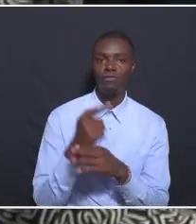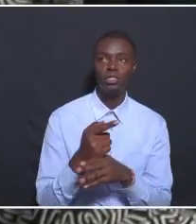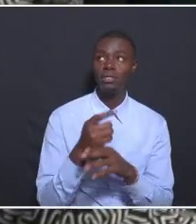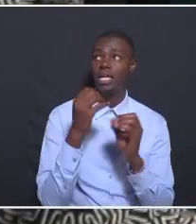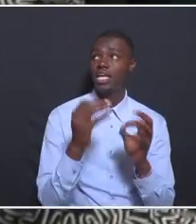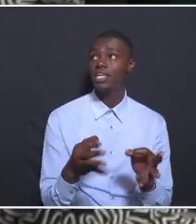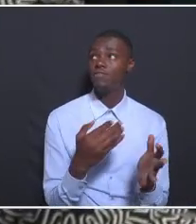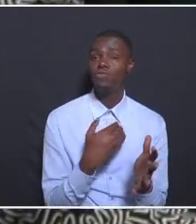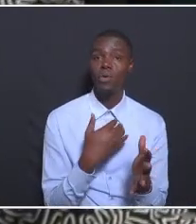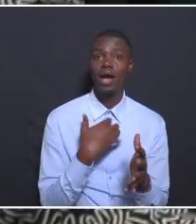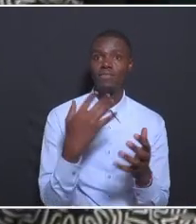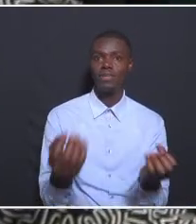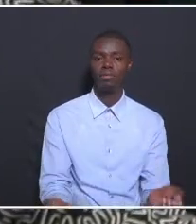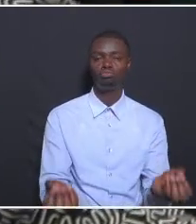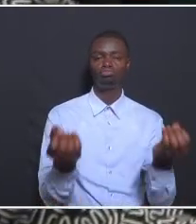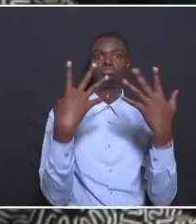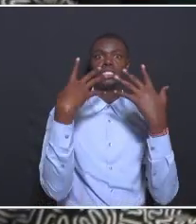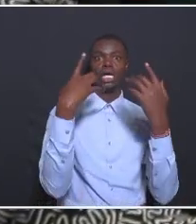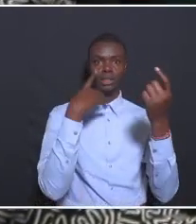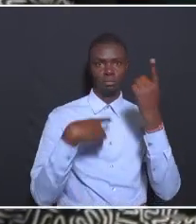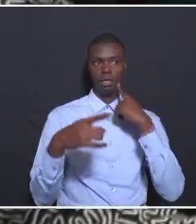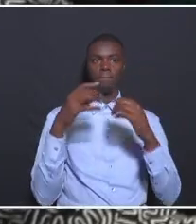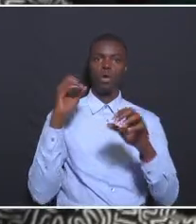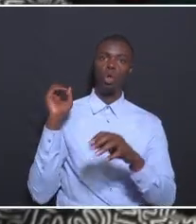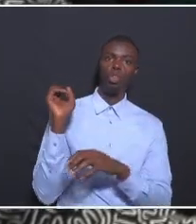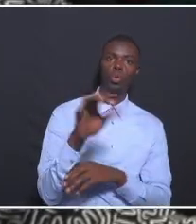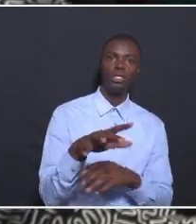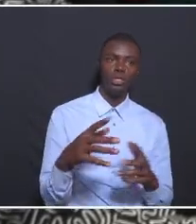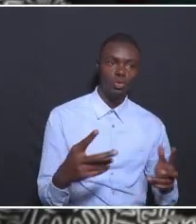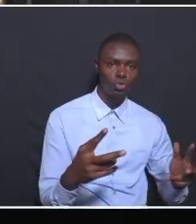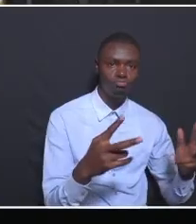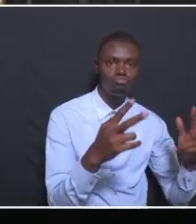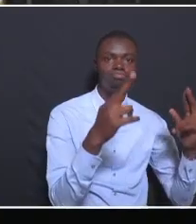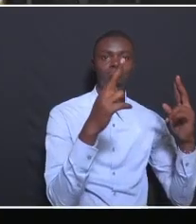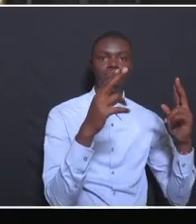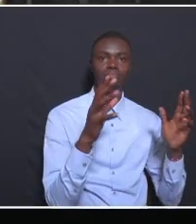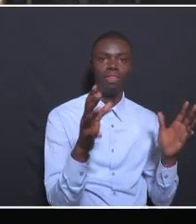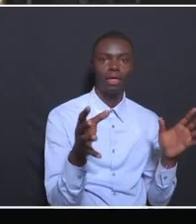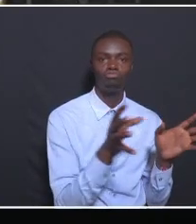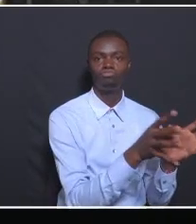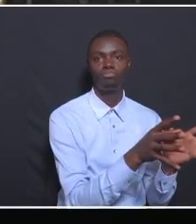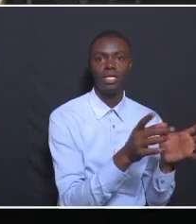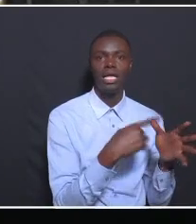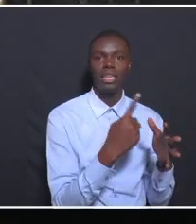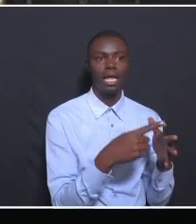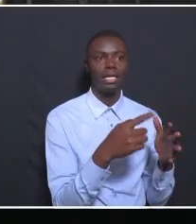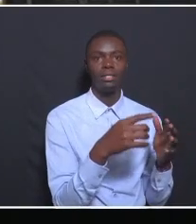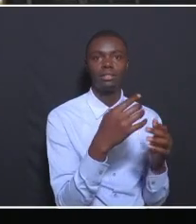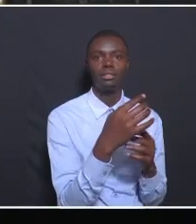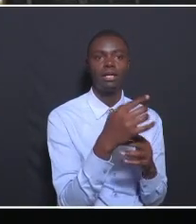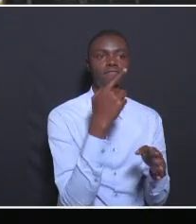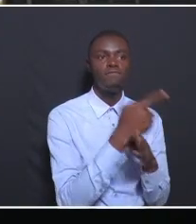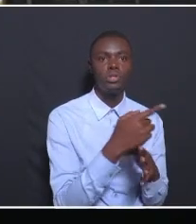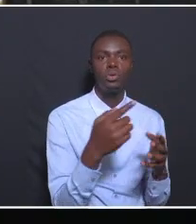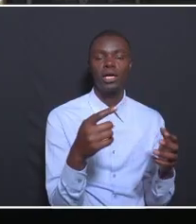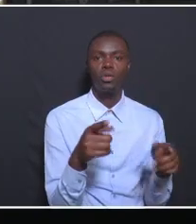have tear gas being thrown. So you catalog it, tear gas being thrown, clip number this, and these are the